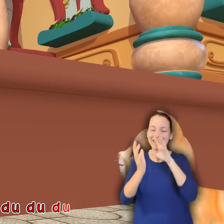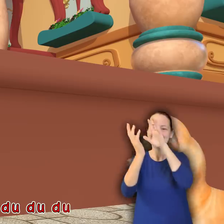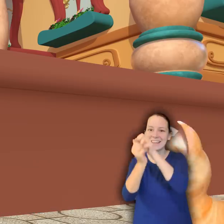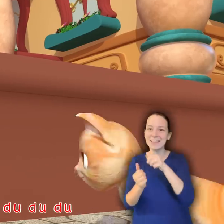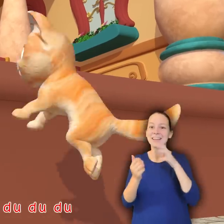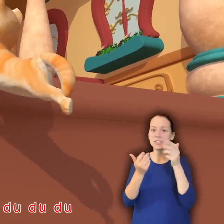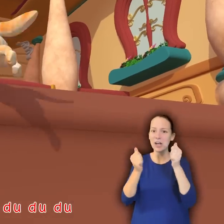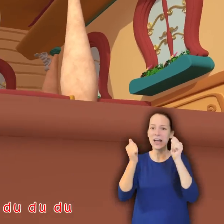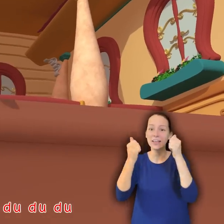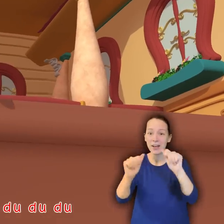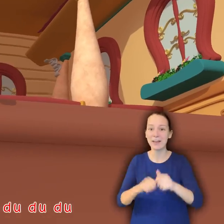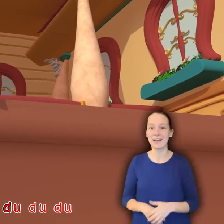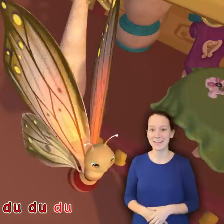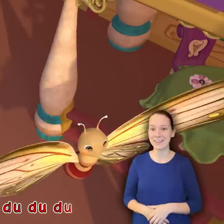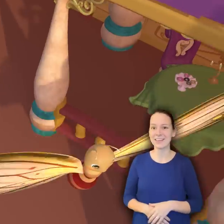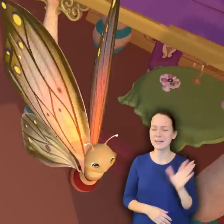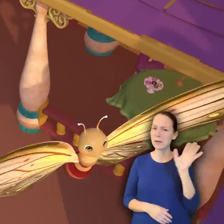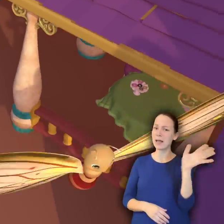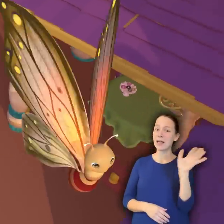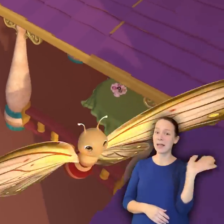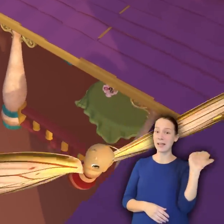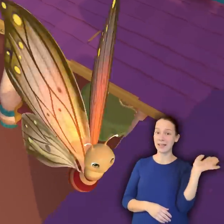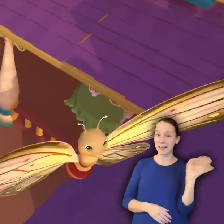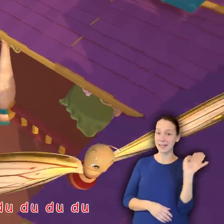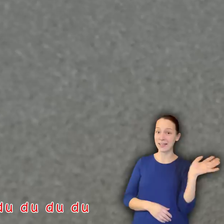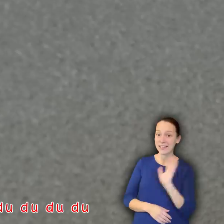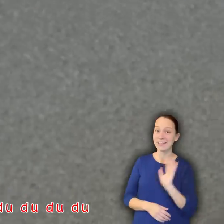try and try goodbye